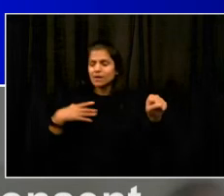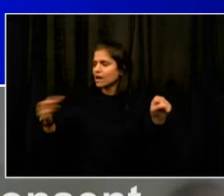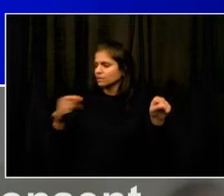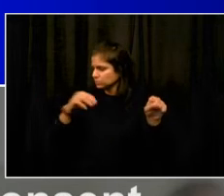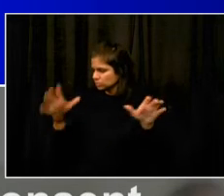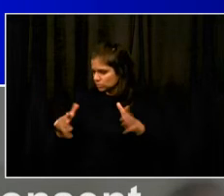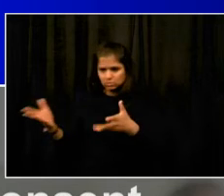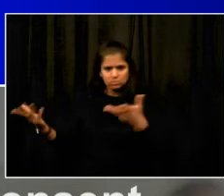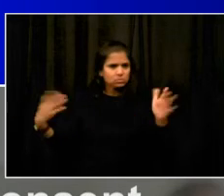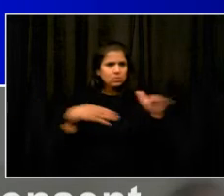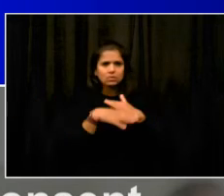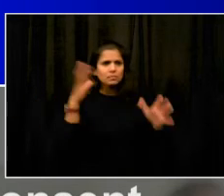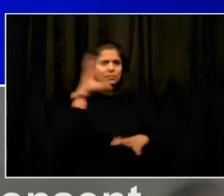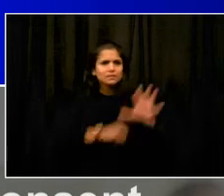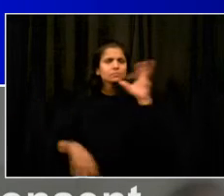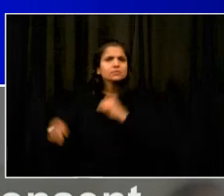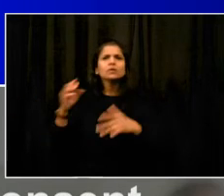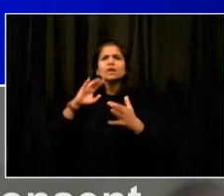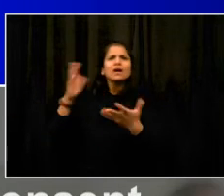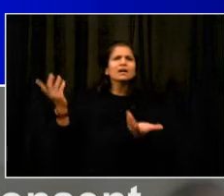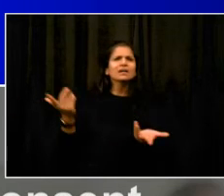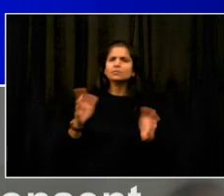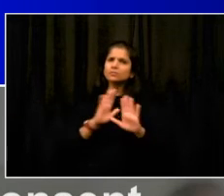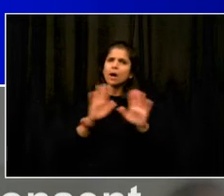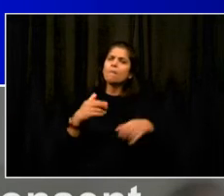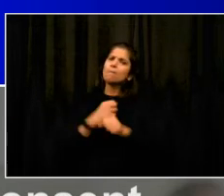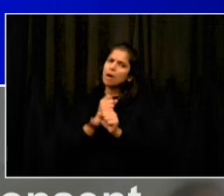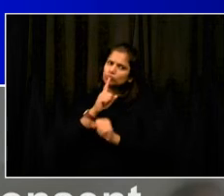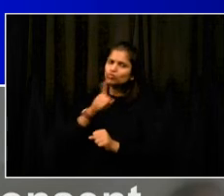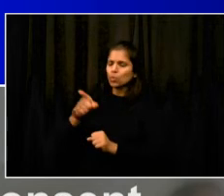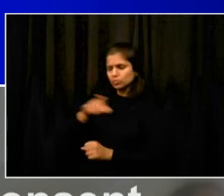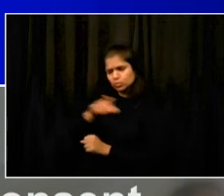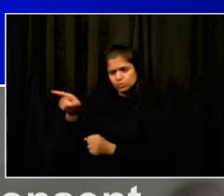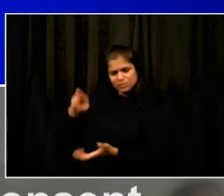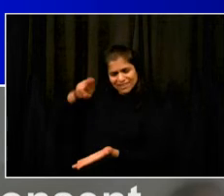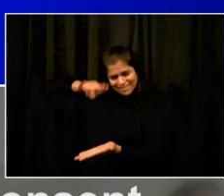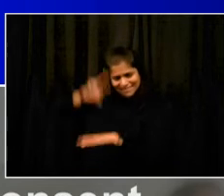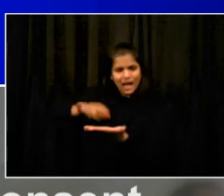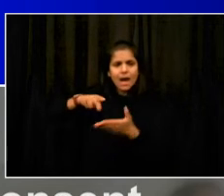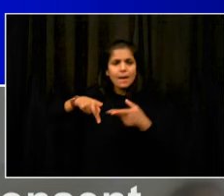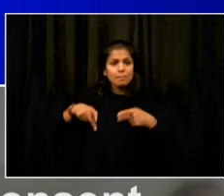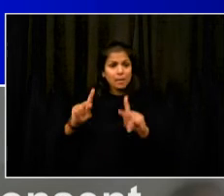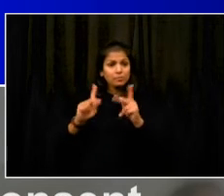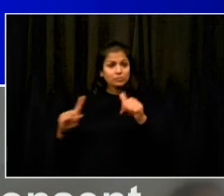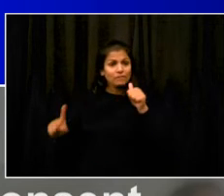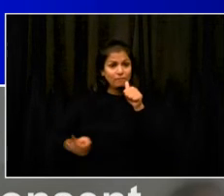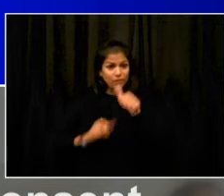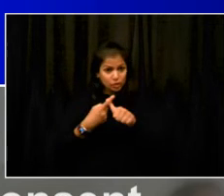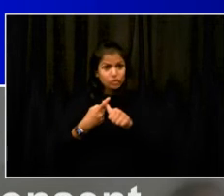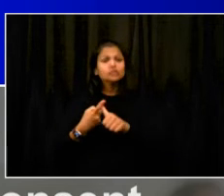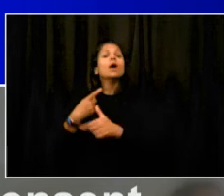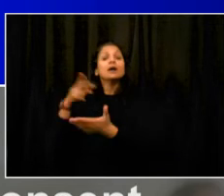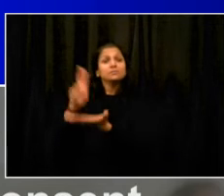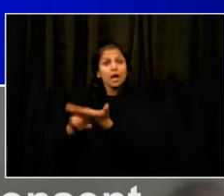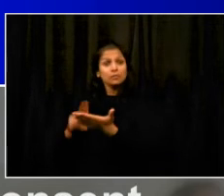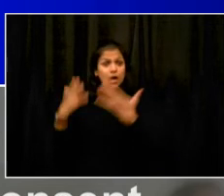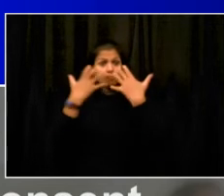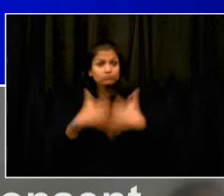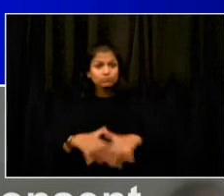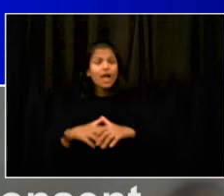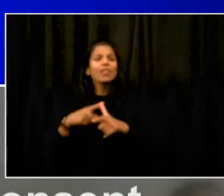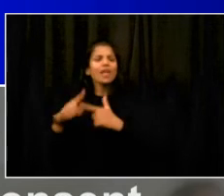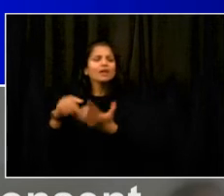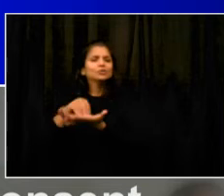learning, remember, we want to convert that now in as many schools as possible, as quickly as possible, to 5 days a week, 5 days a week